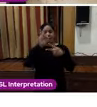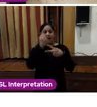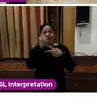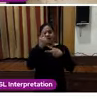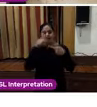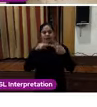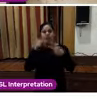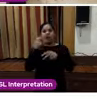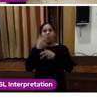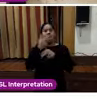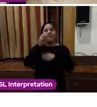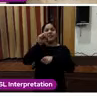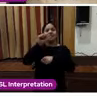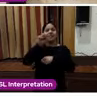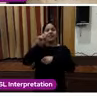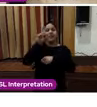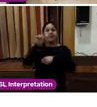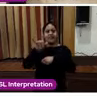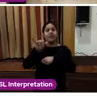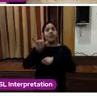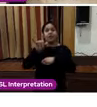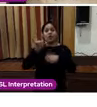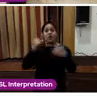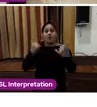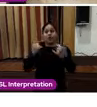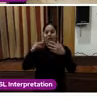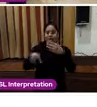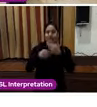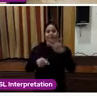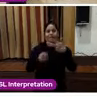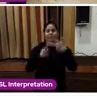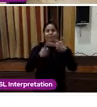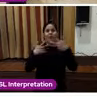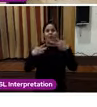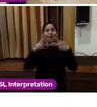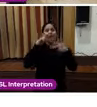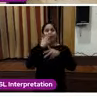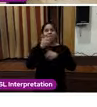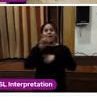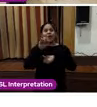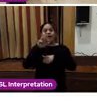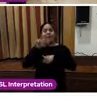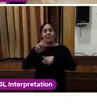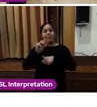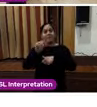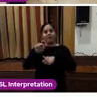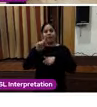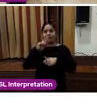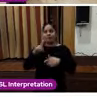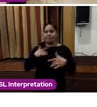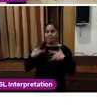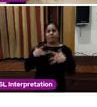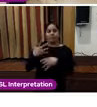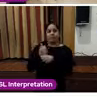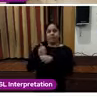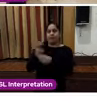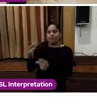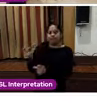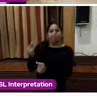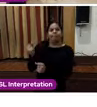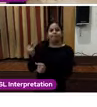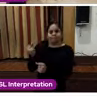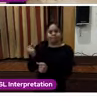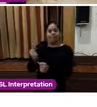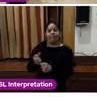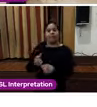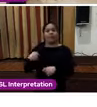So we were able to work overtime to make sure that people got the assistance they needed as quickly as possible. We secured